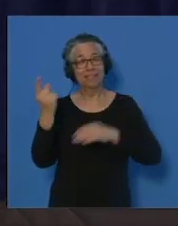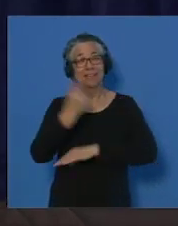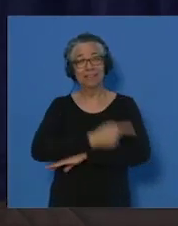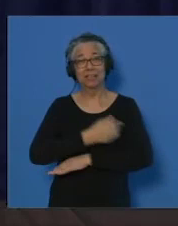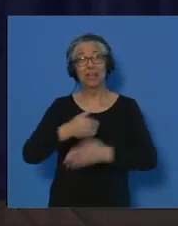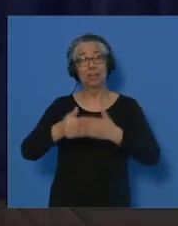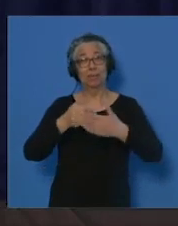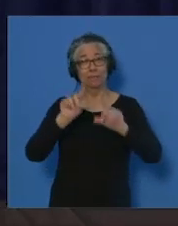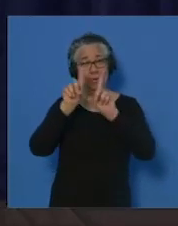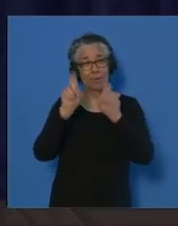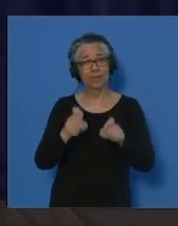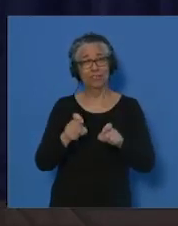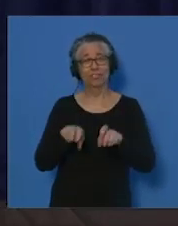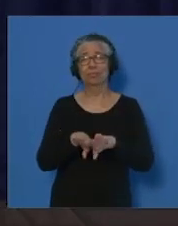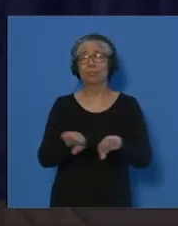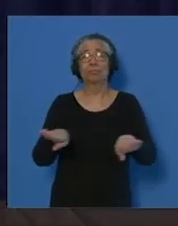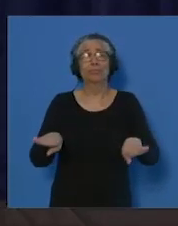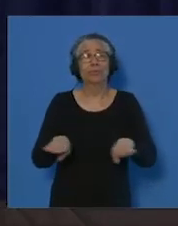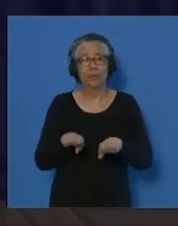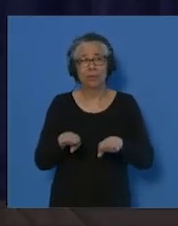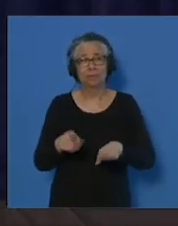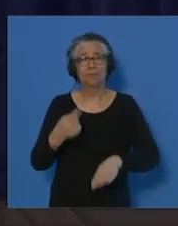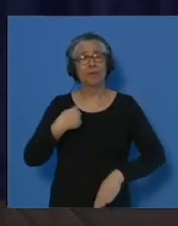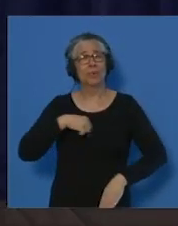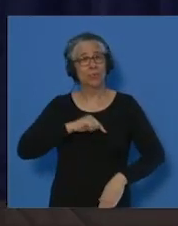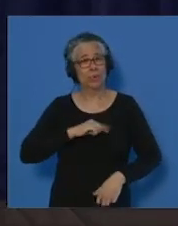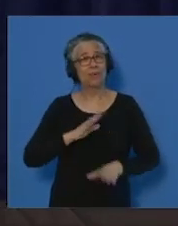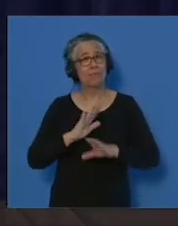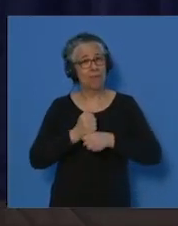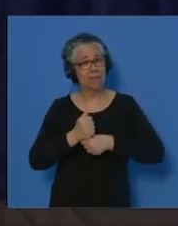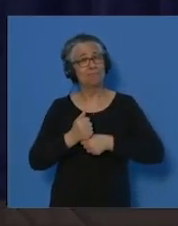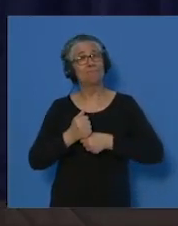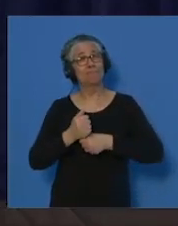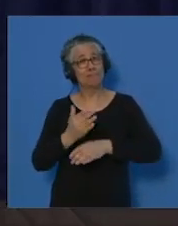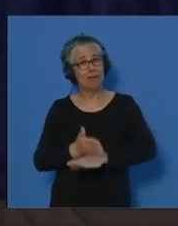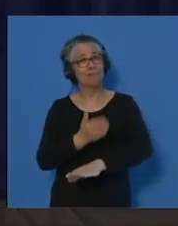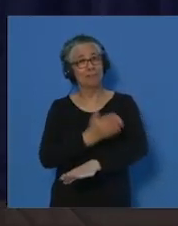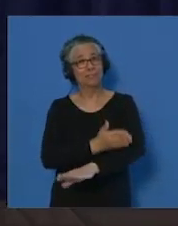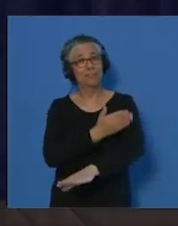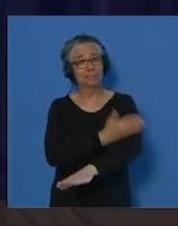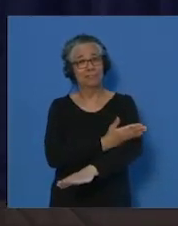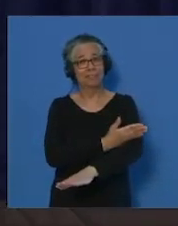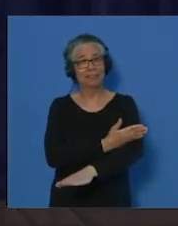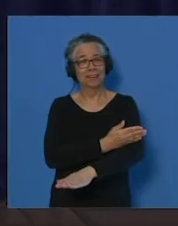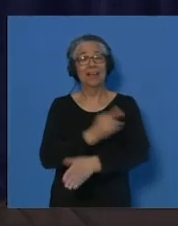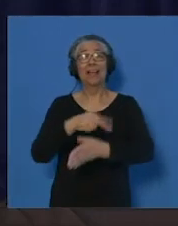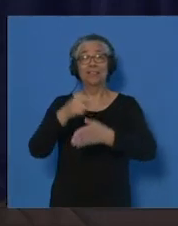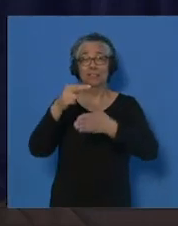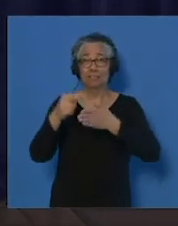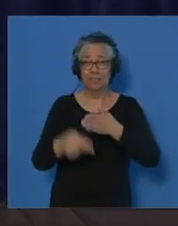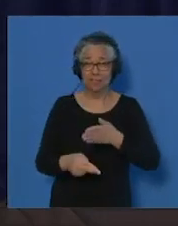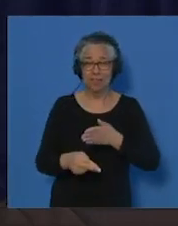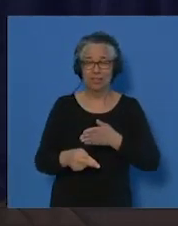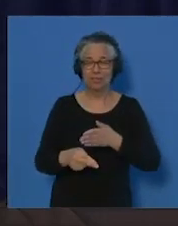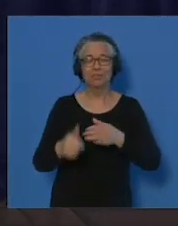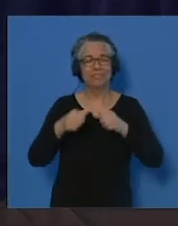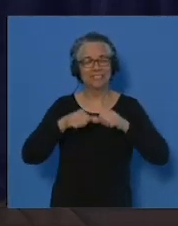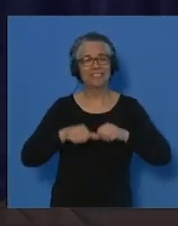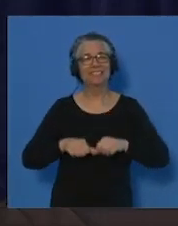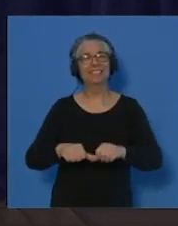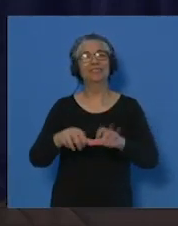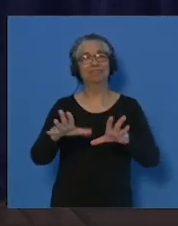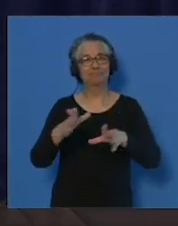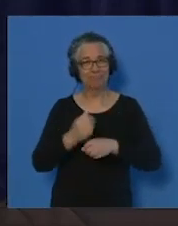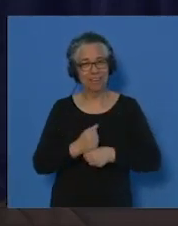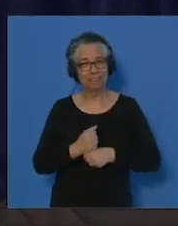question, Bermuda, we have made progress, and the results of which we are continuing to get